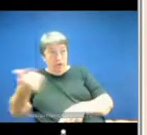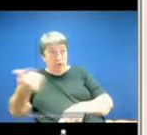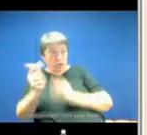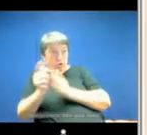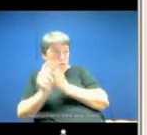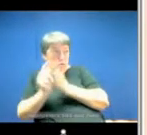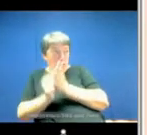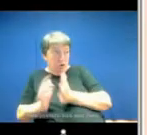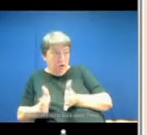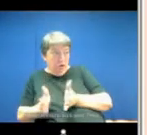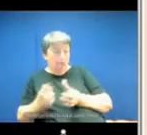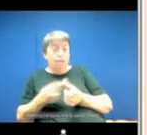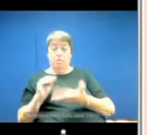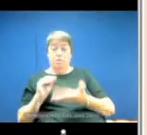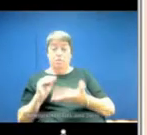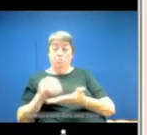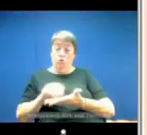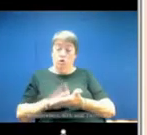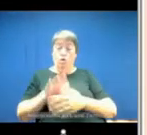put it on the record.